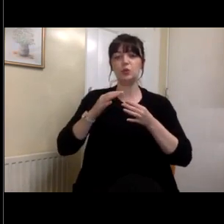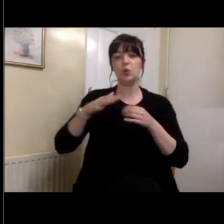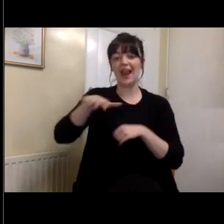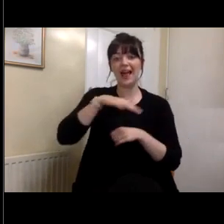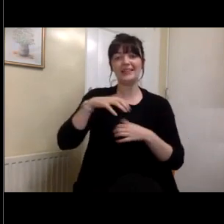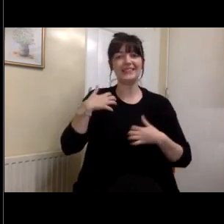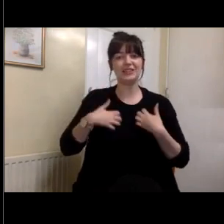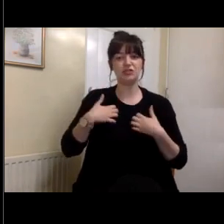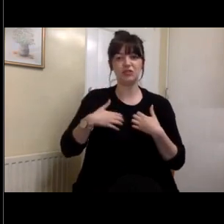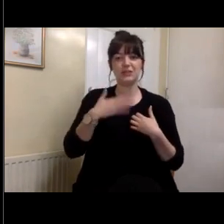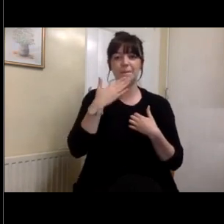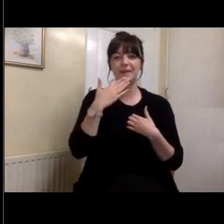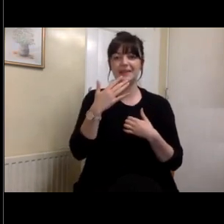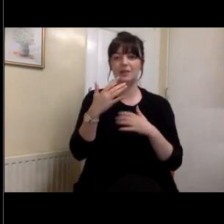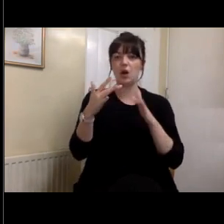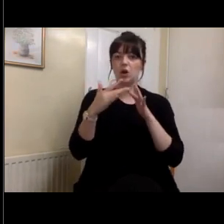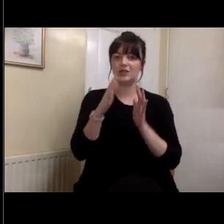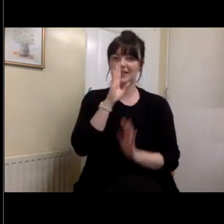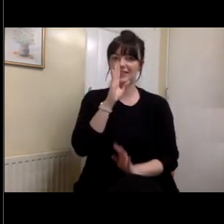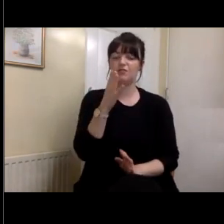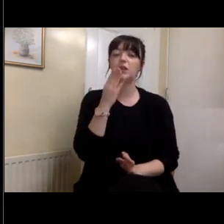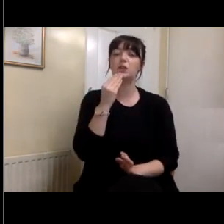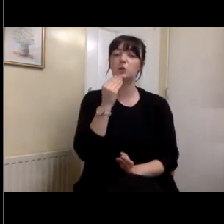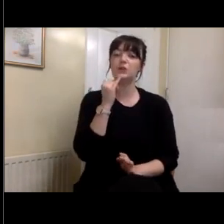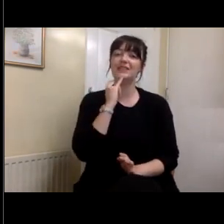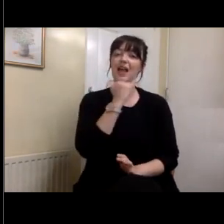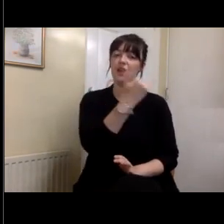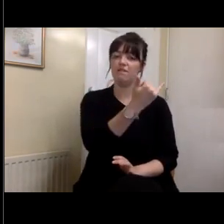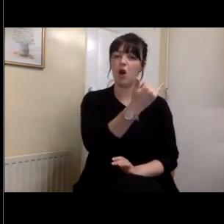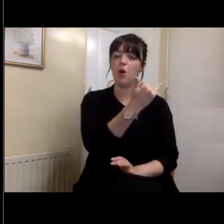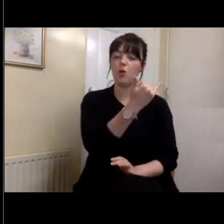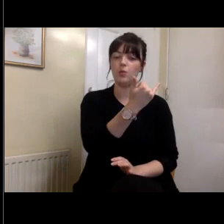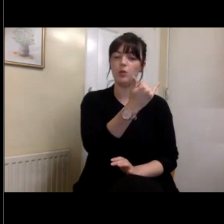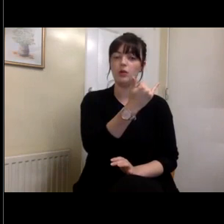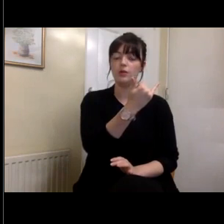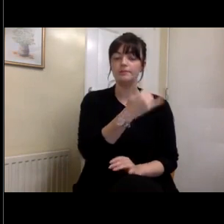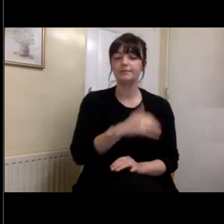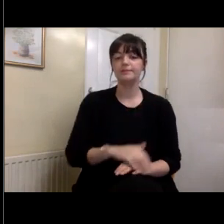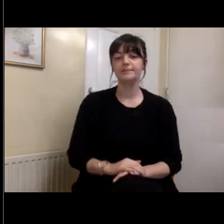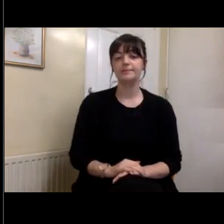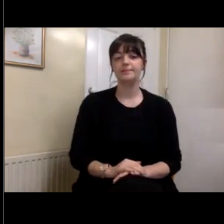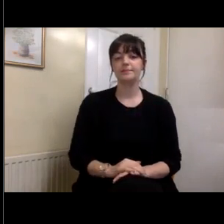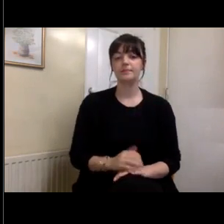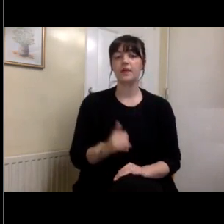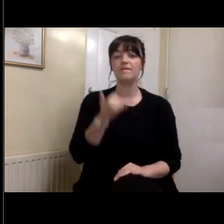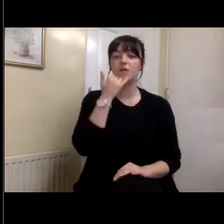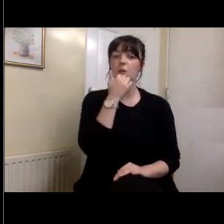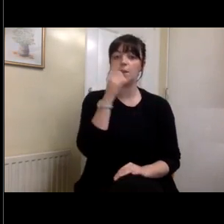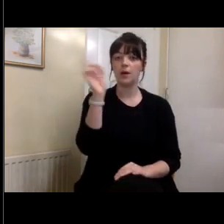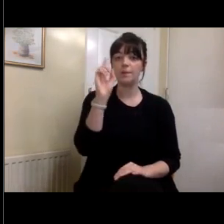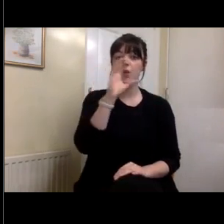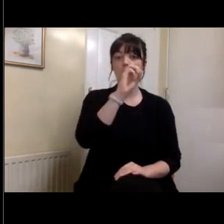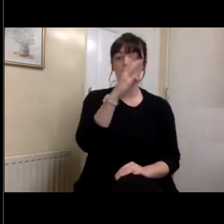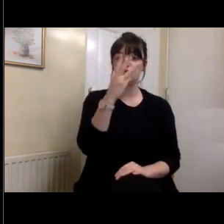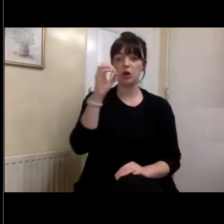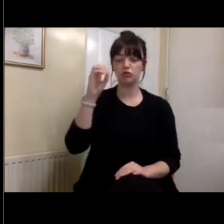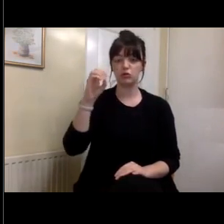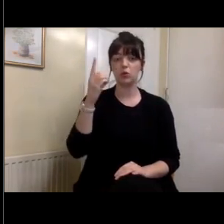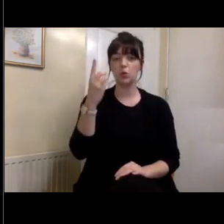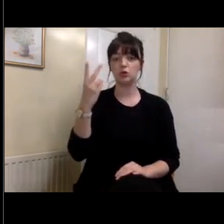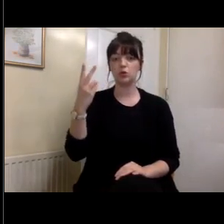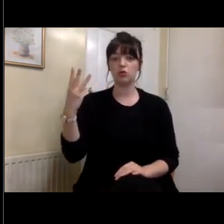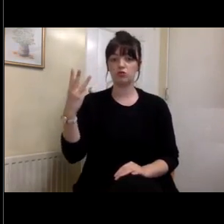us directly using our telephone surgery service. The number for that is 0300